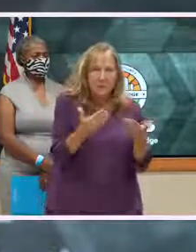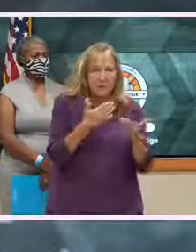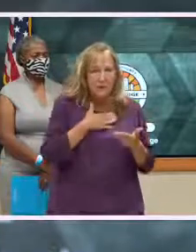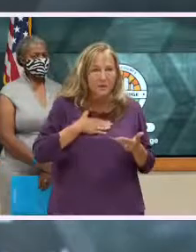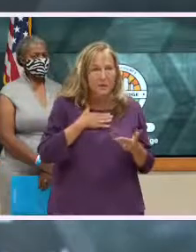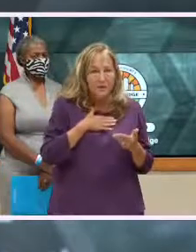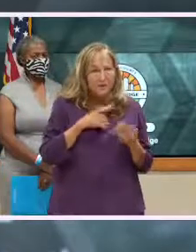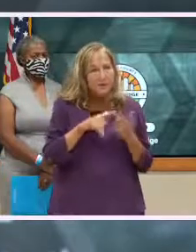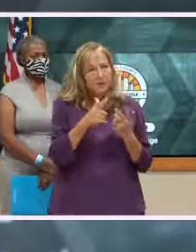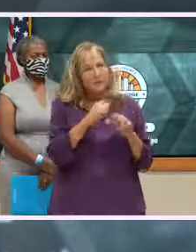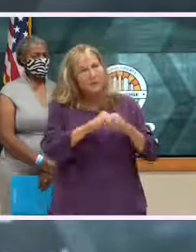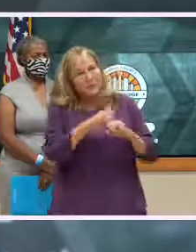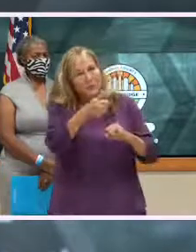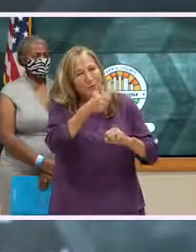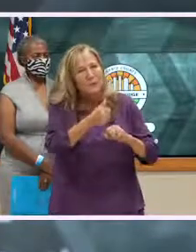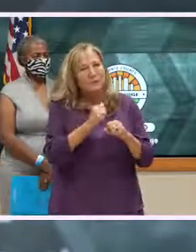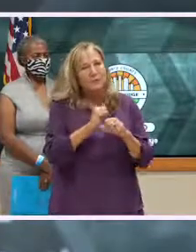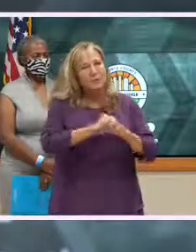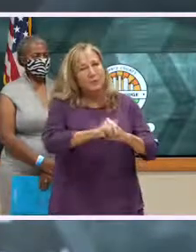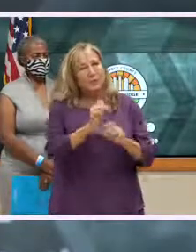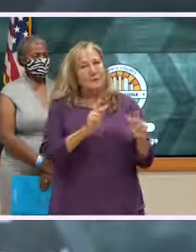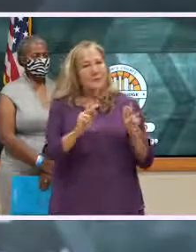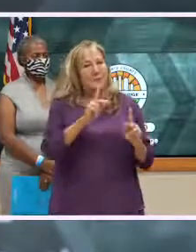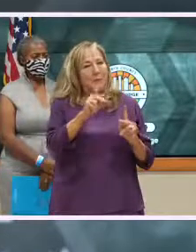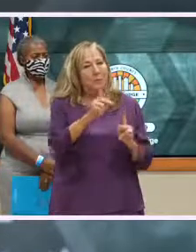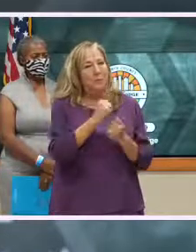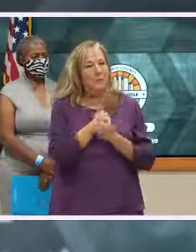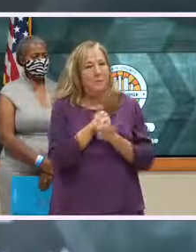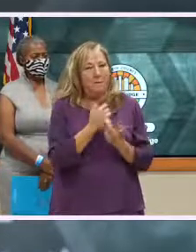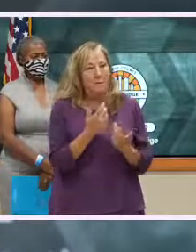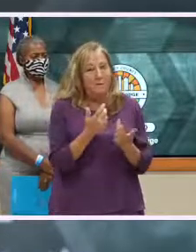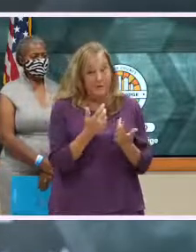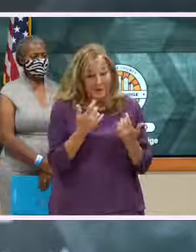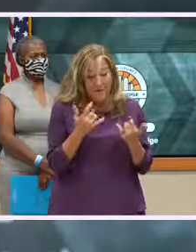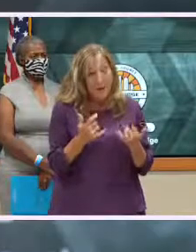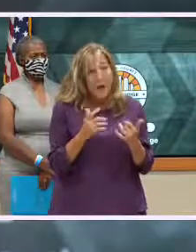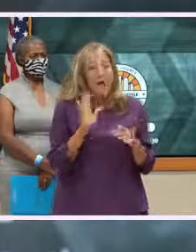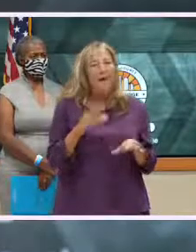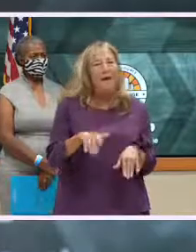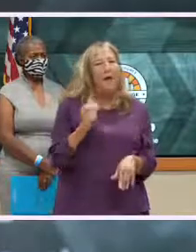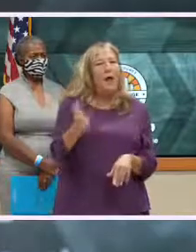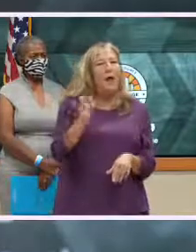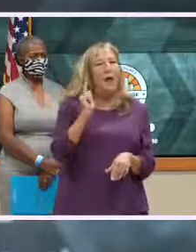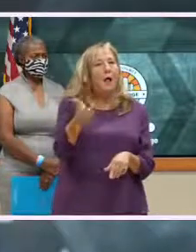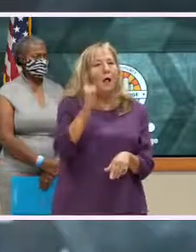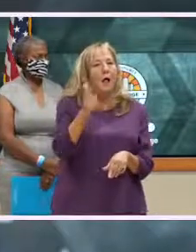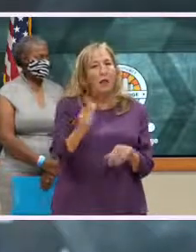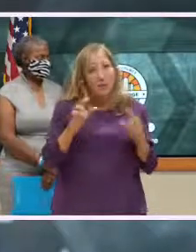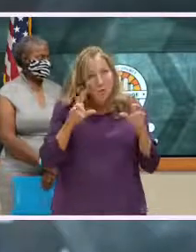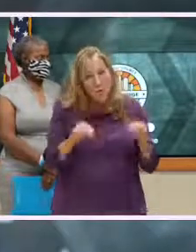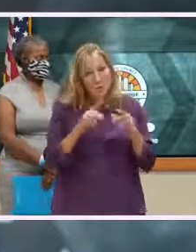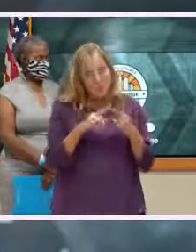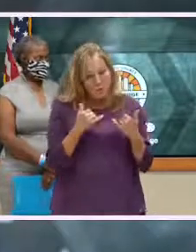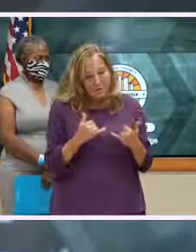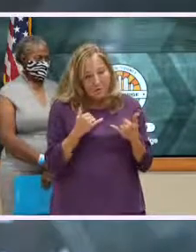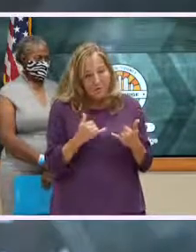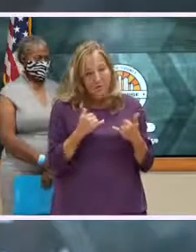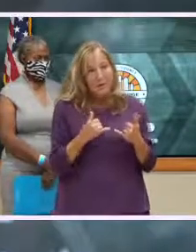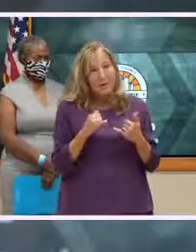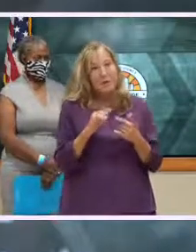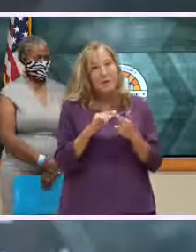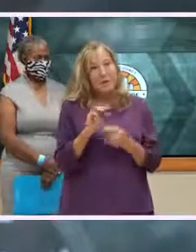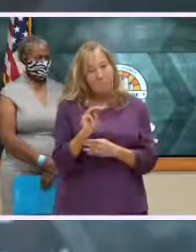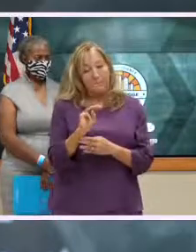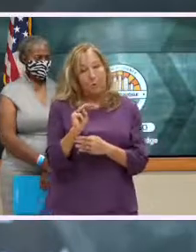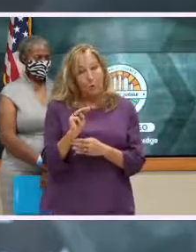loved ones. And it's not too late. And remember, you don't have a lot of time, because if you get the 2-dose Moderna or Pfizer